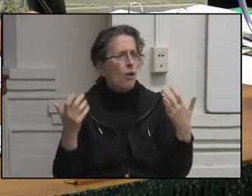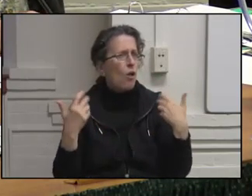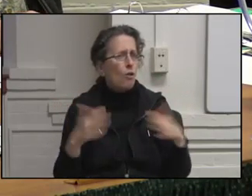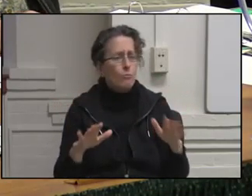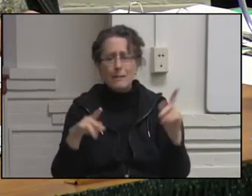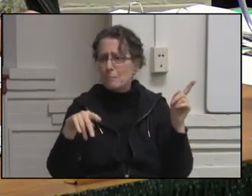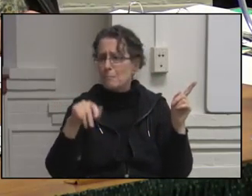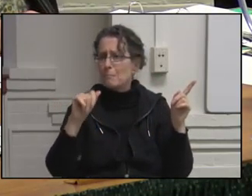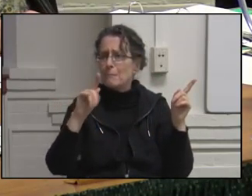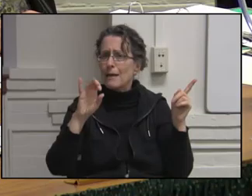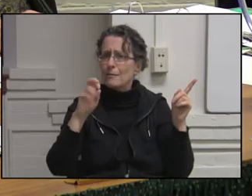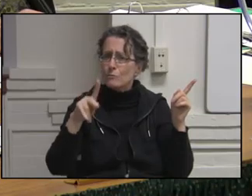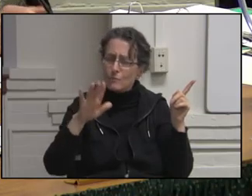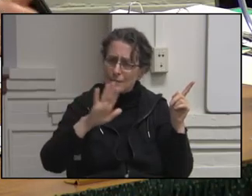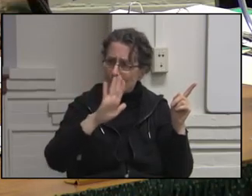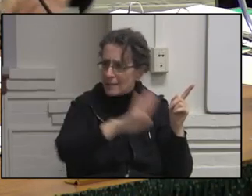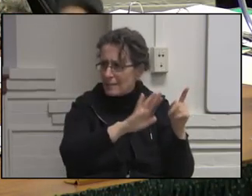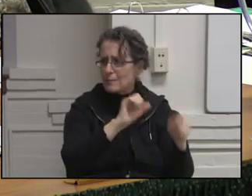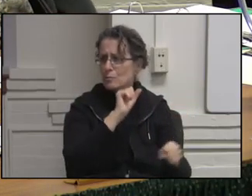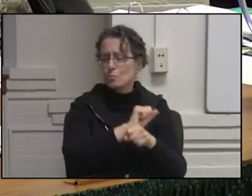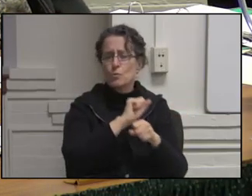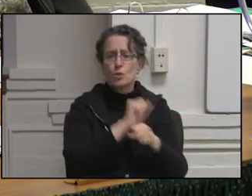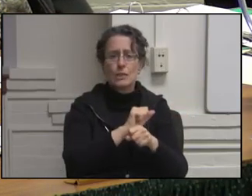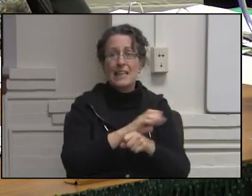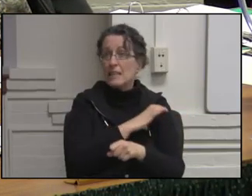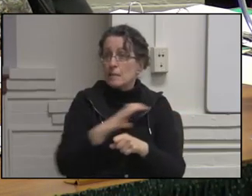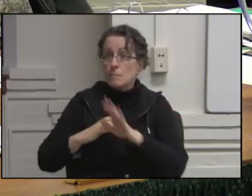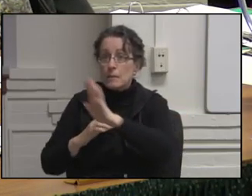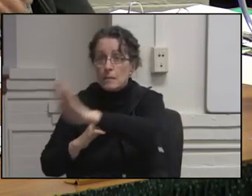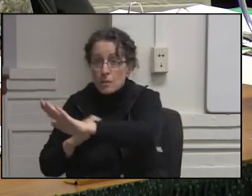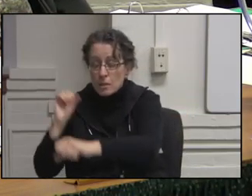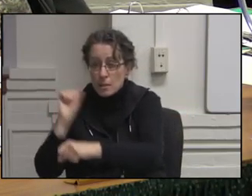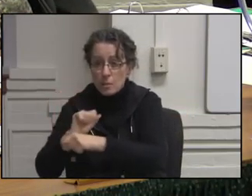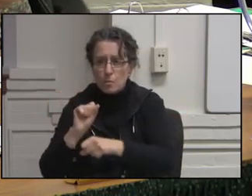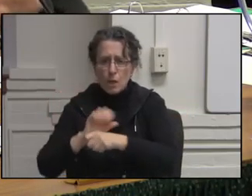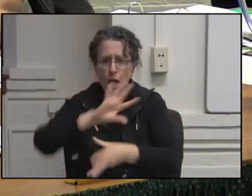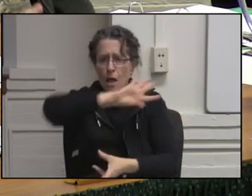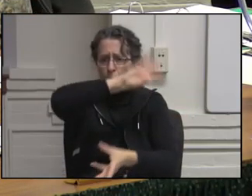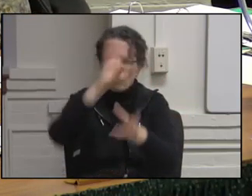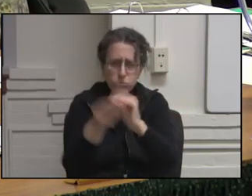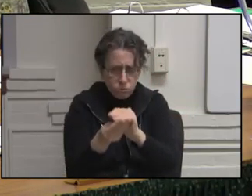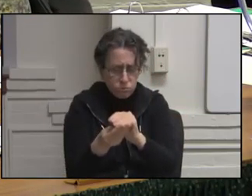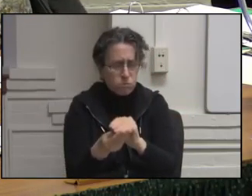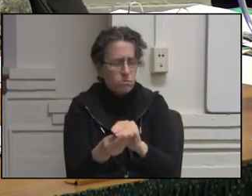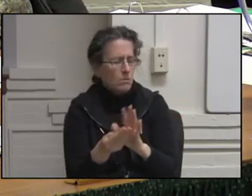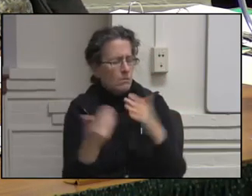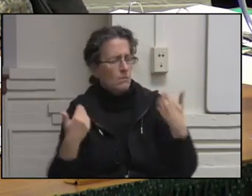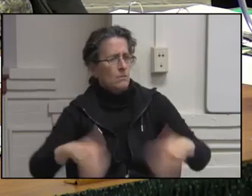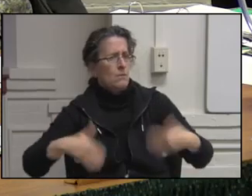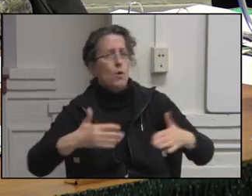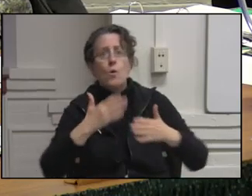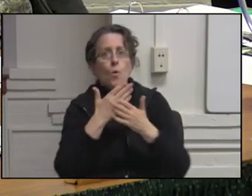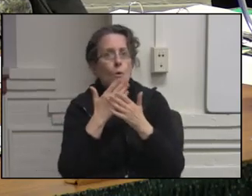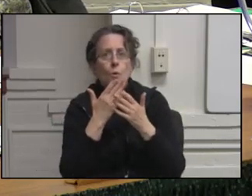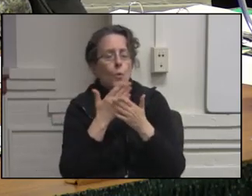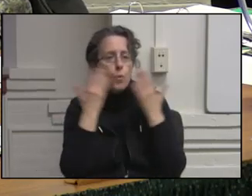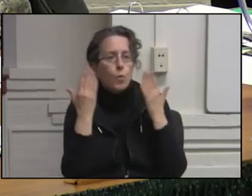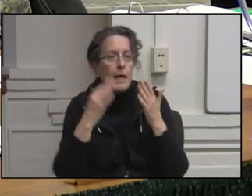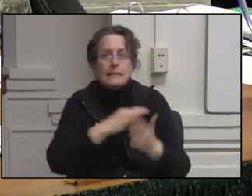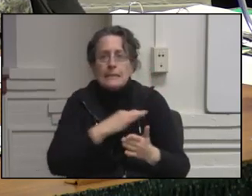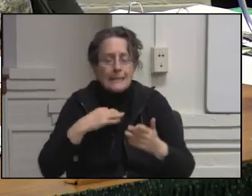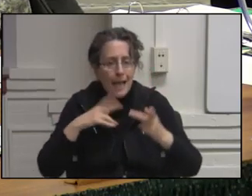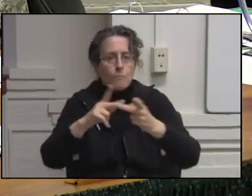Patrick's work and all the work that the committee has done with or without an energy coordinator over the past